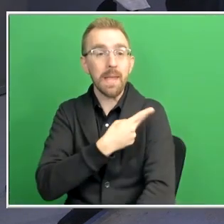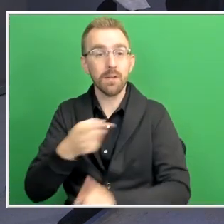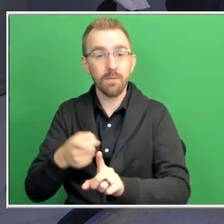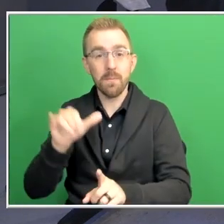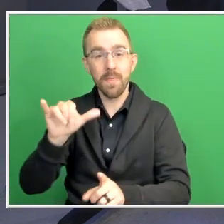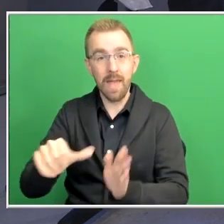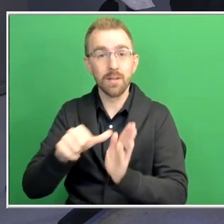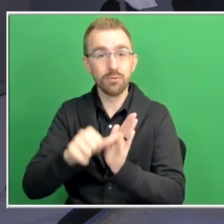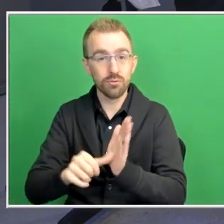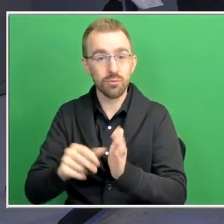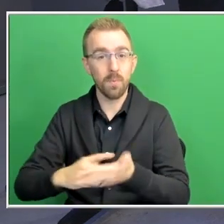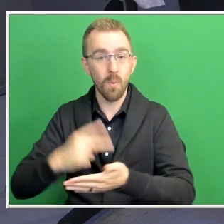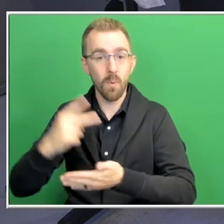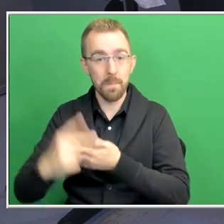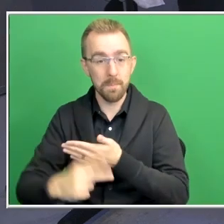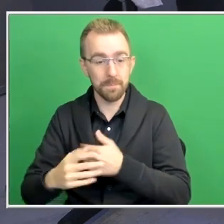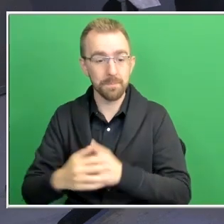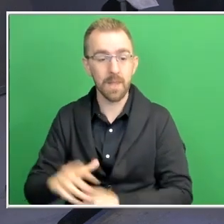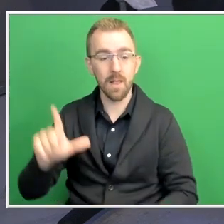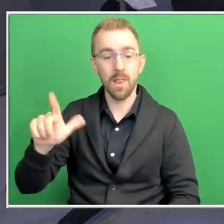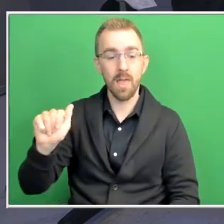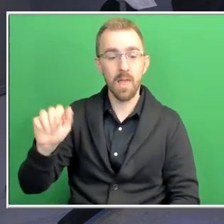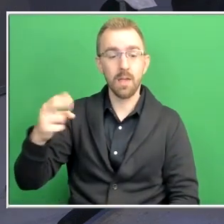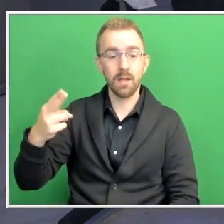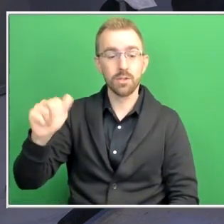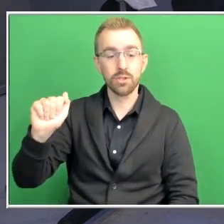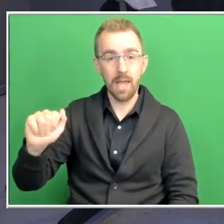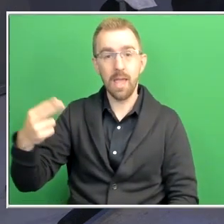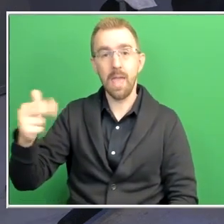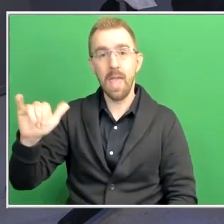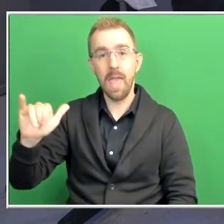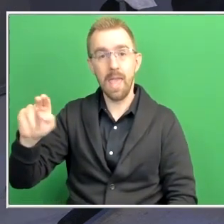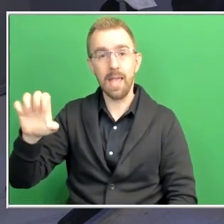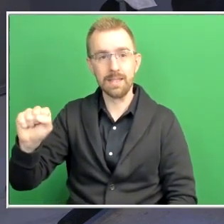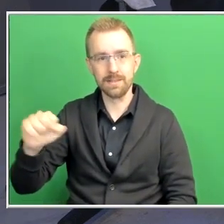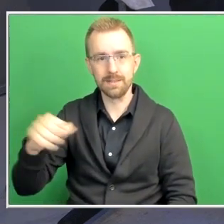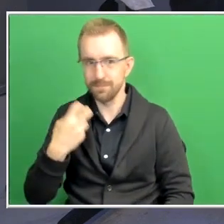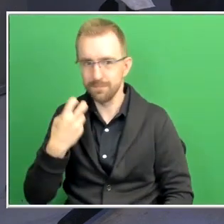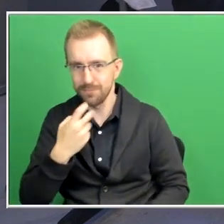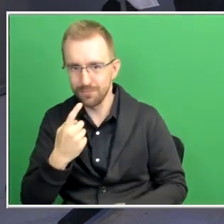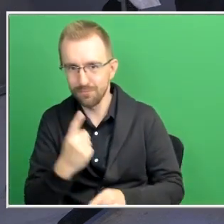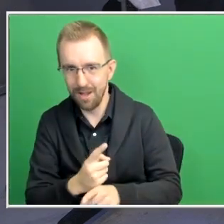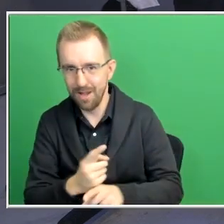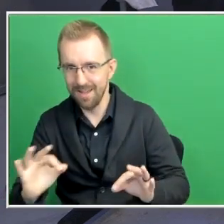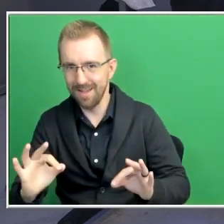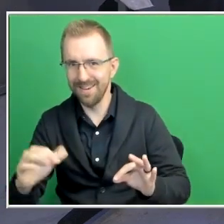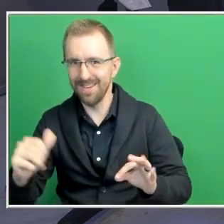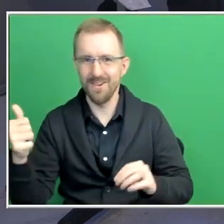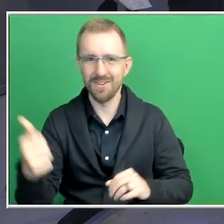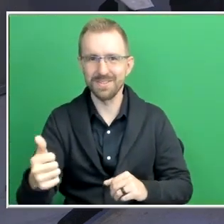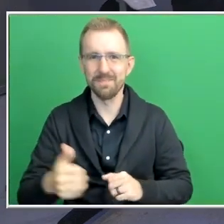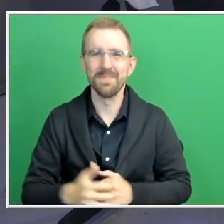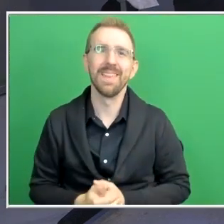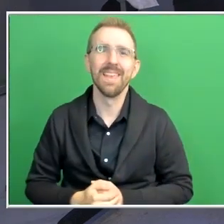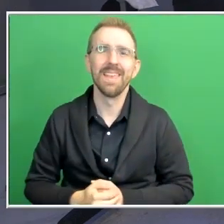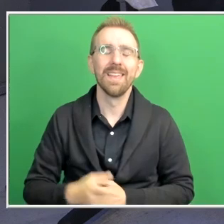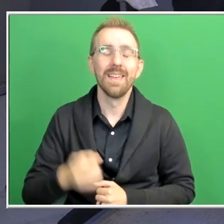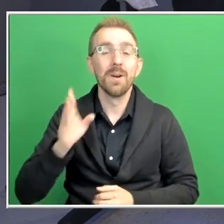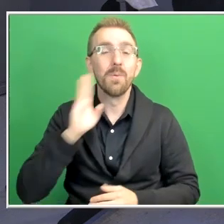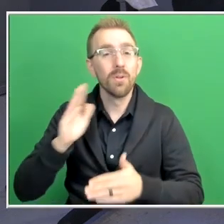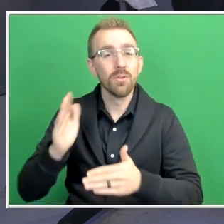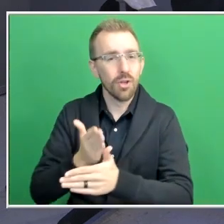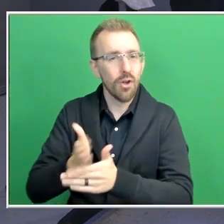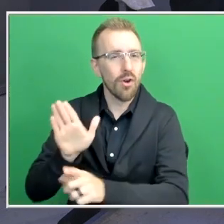surgical program, Lashay Haynes. I said pretty close, right? I'm pretty close? That's correct. Awesome. Who is going to share her experience